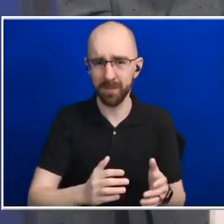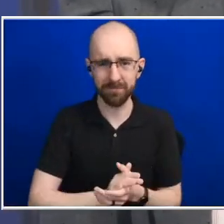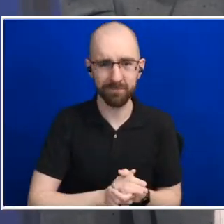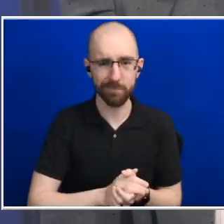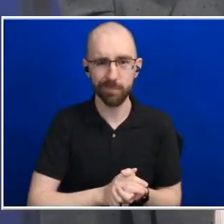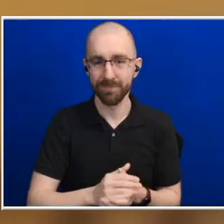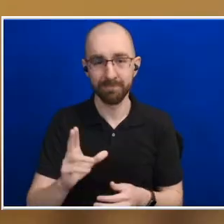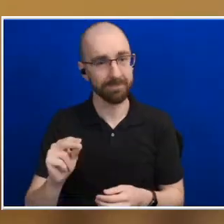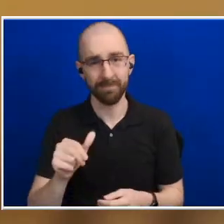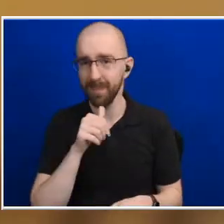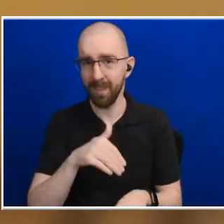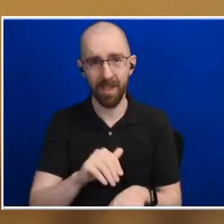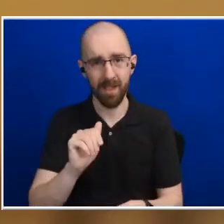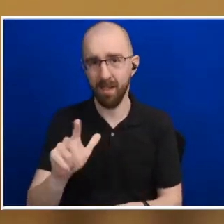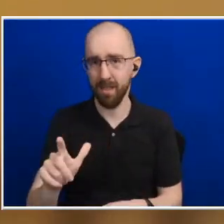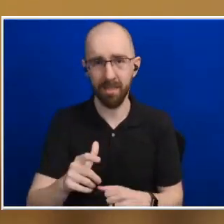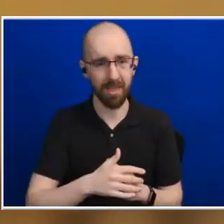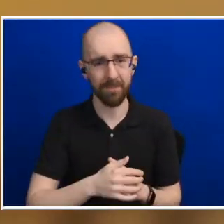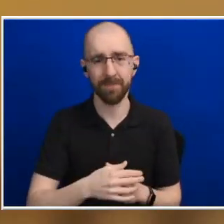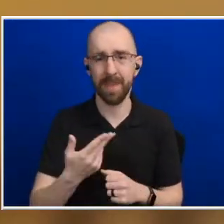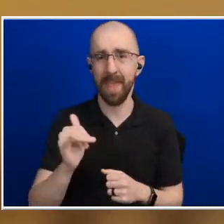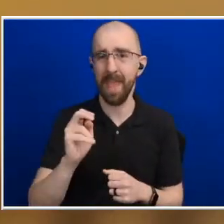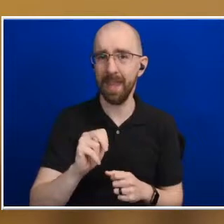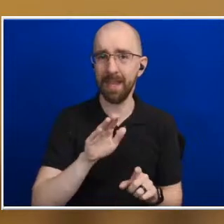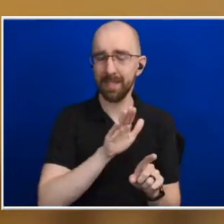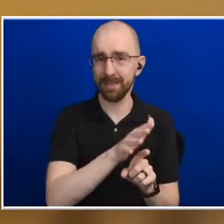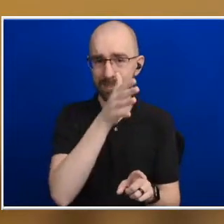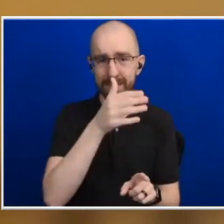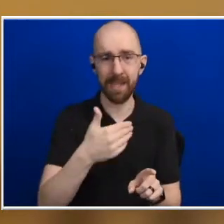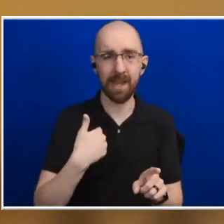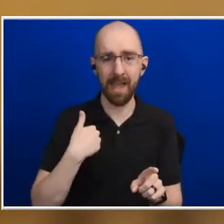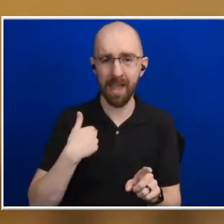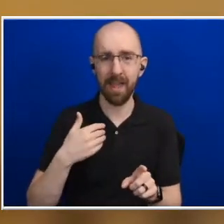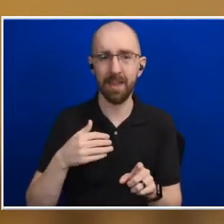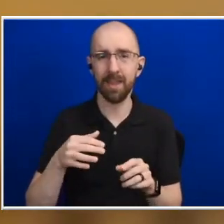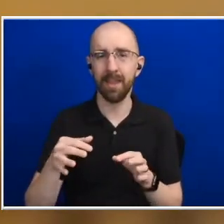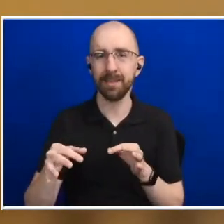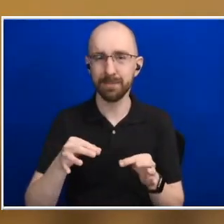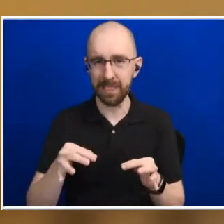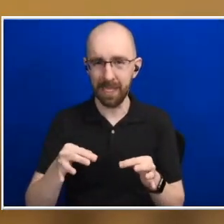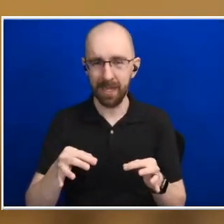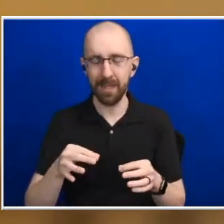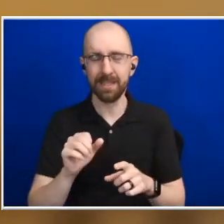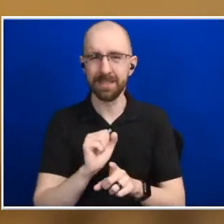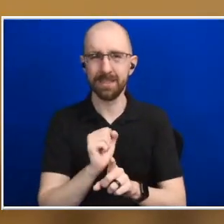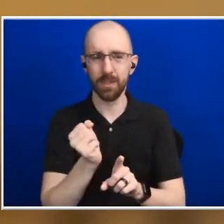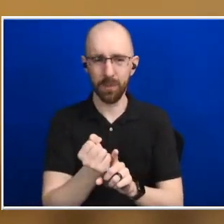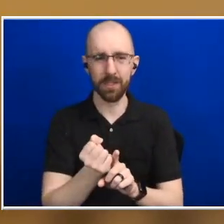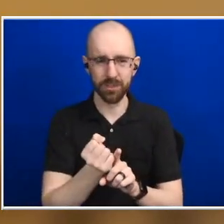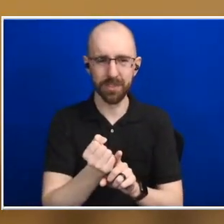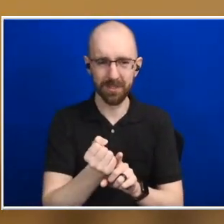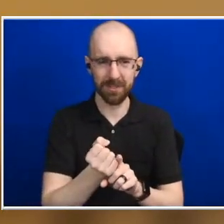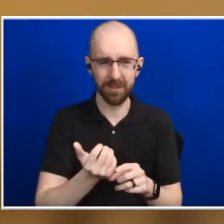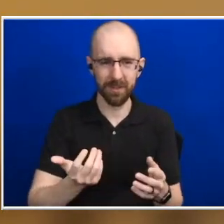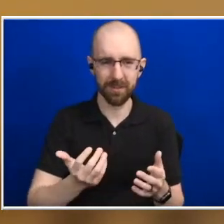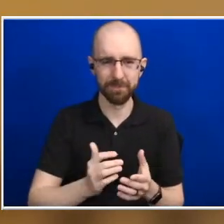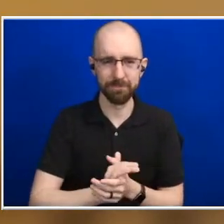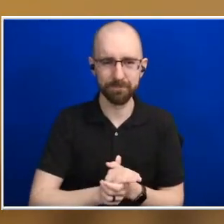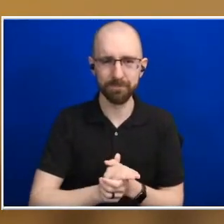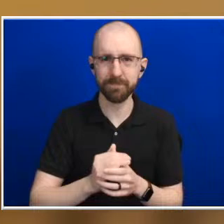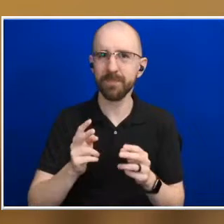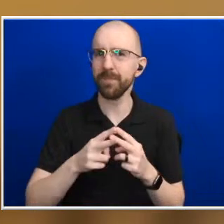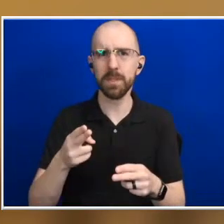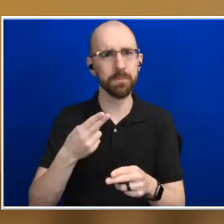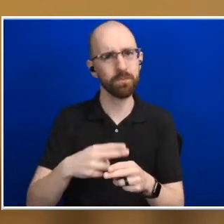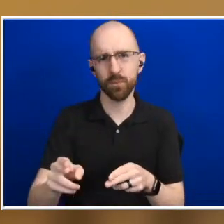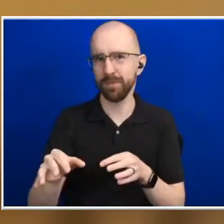at all. You know, Hayden's dad had explained the situation, you know, very briefly,